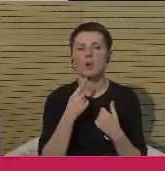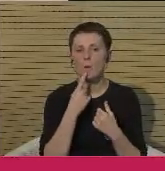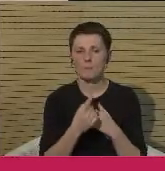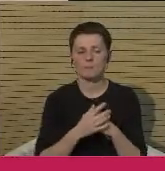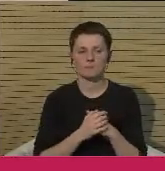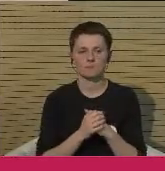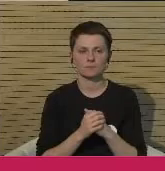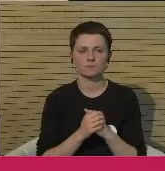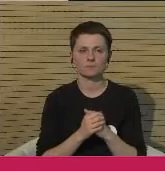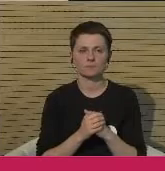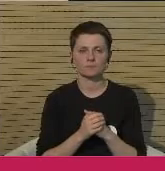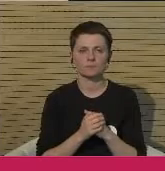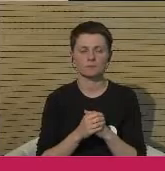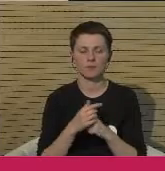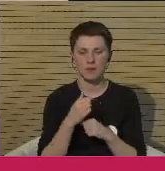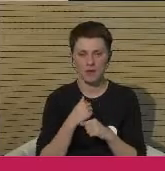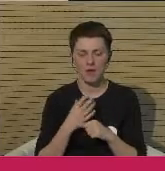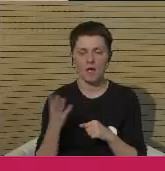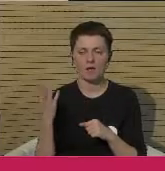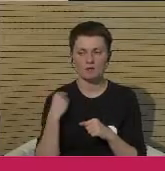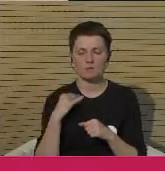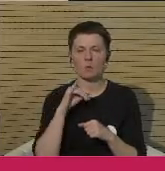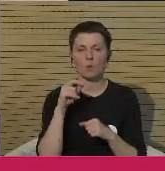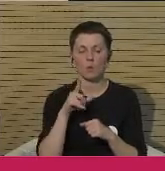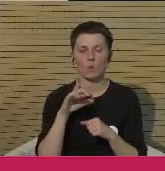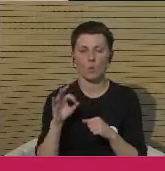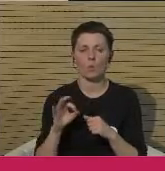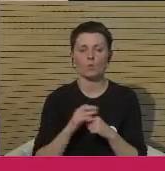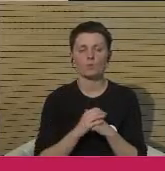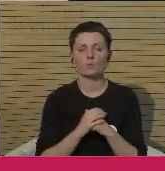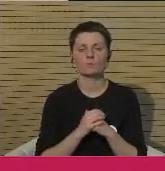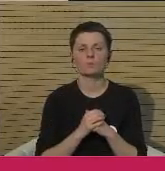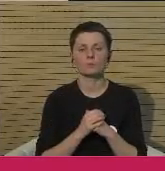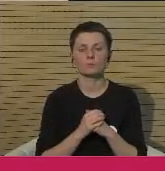All I would like to add is that